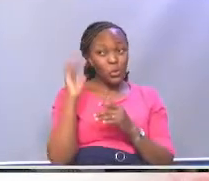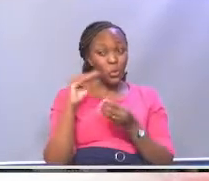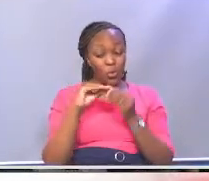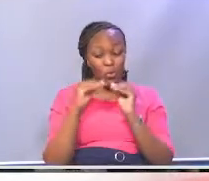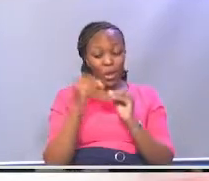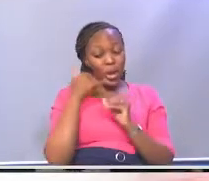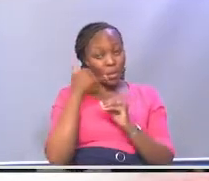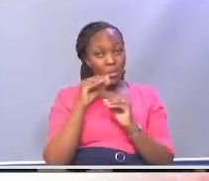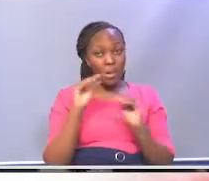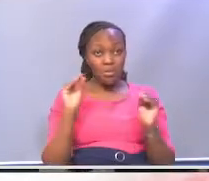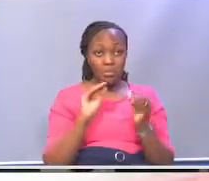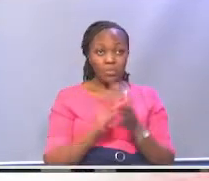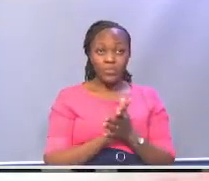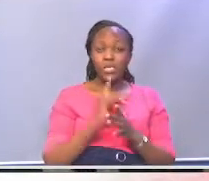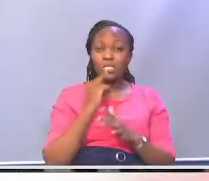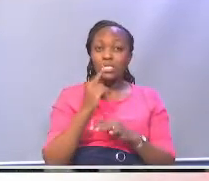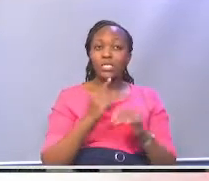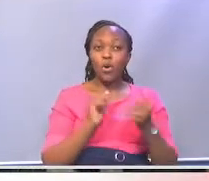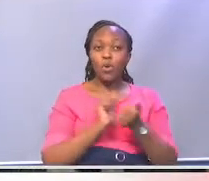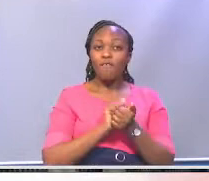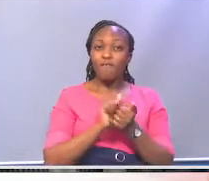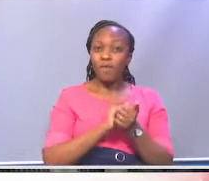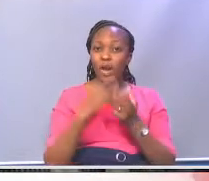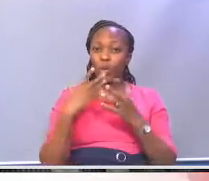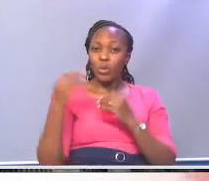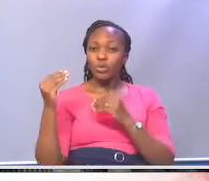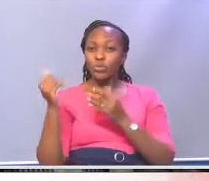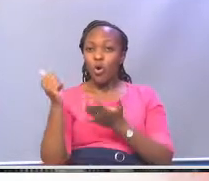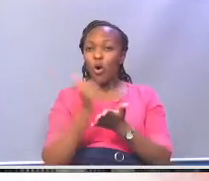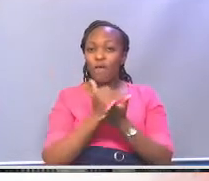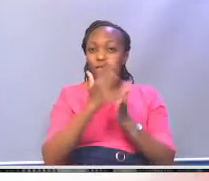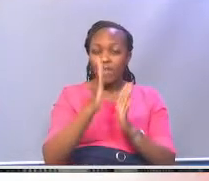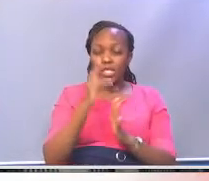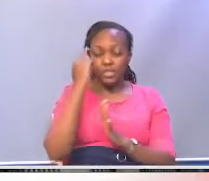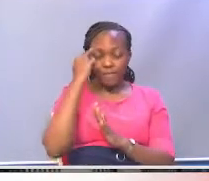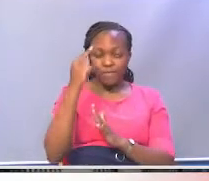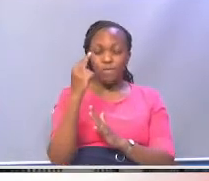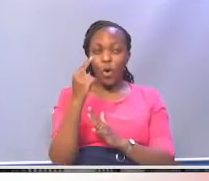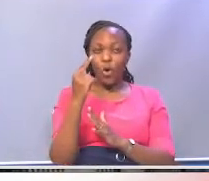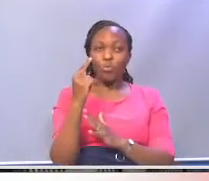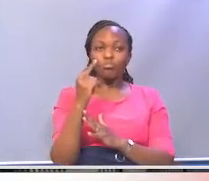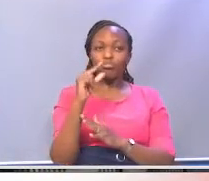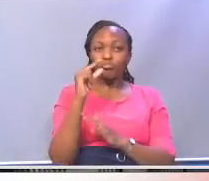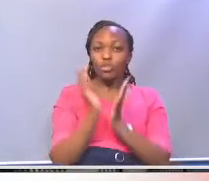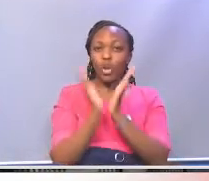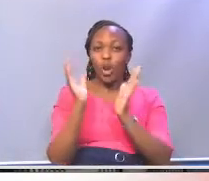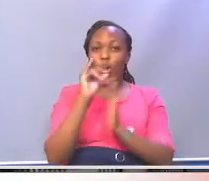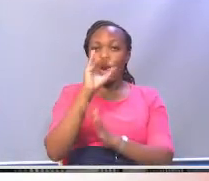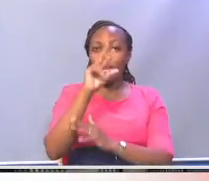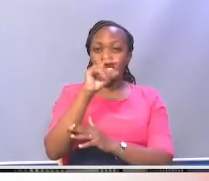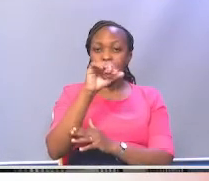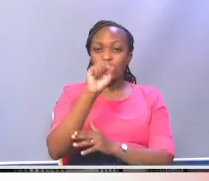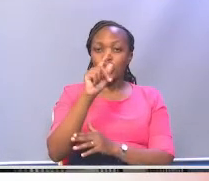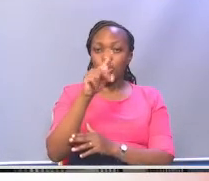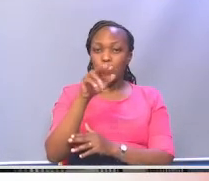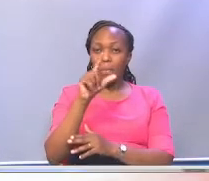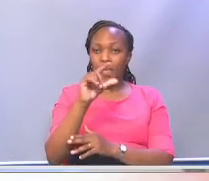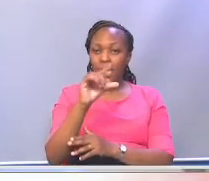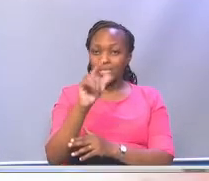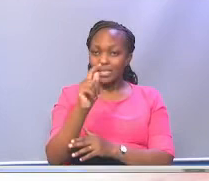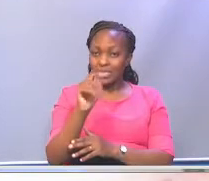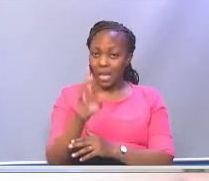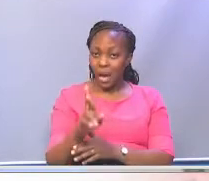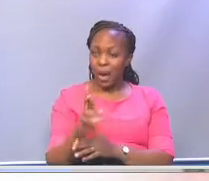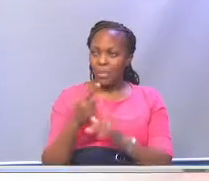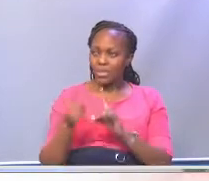Friday he went to the office of the Inspector General of Police but was referred to the Director of Communication at Nyayo House.